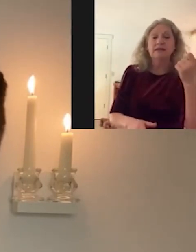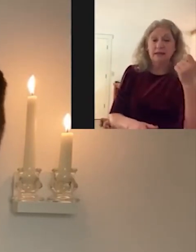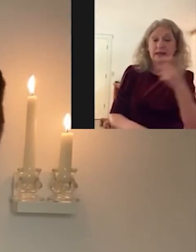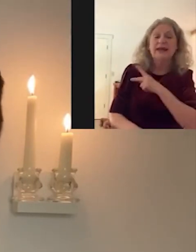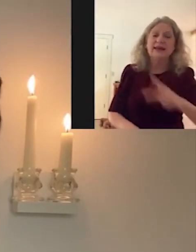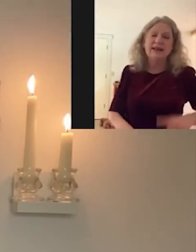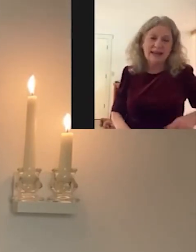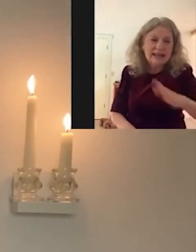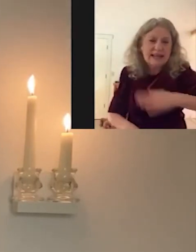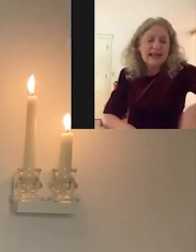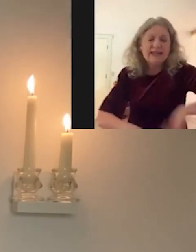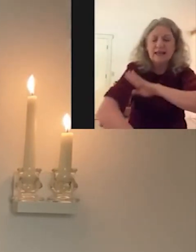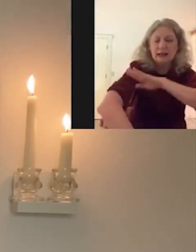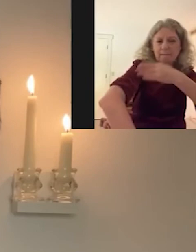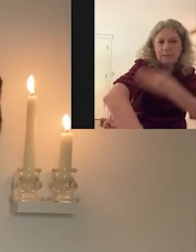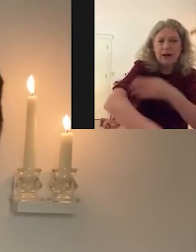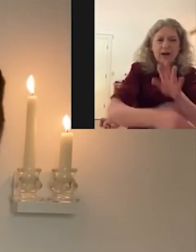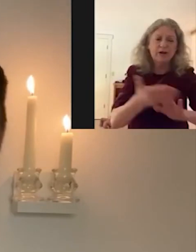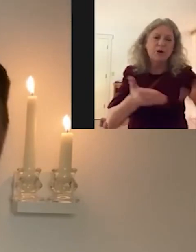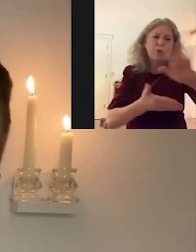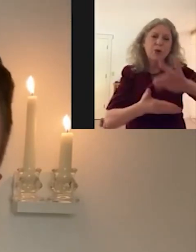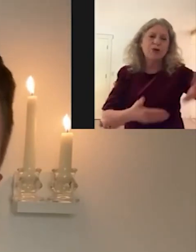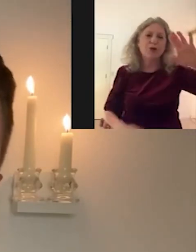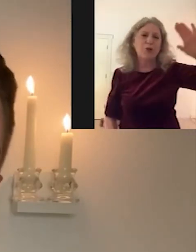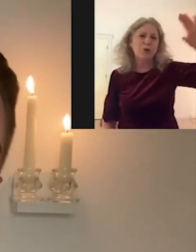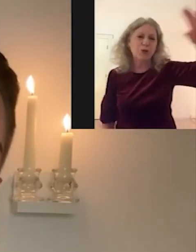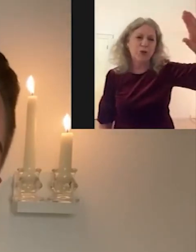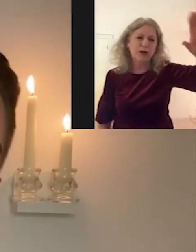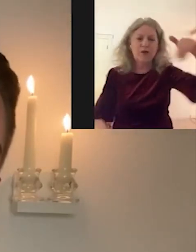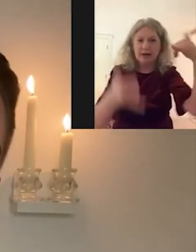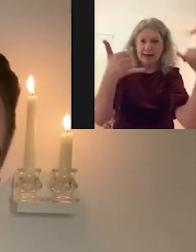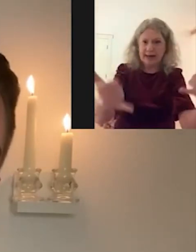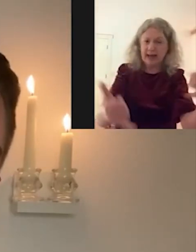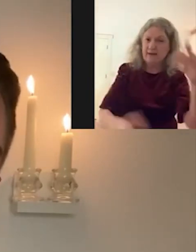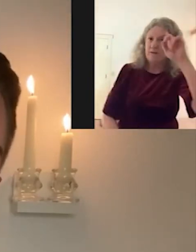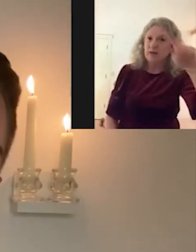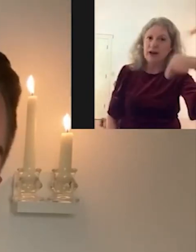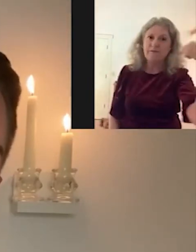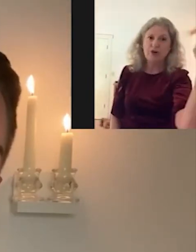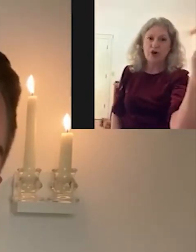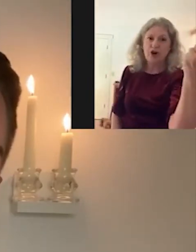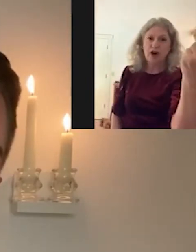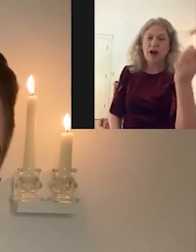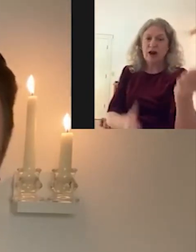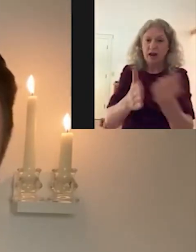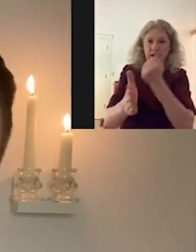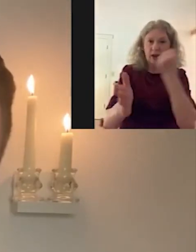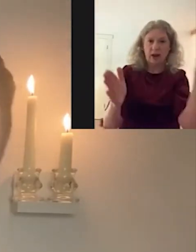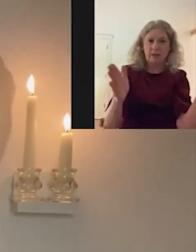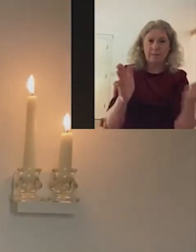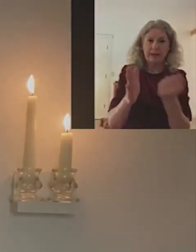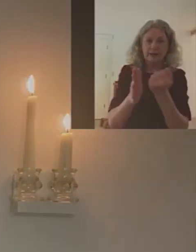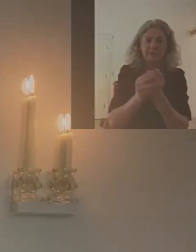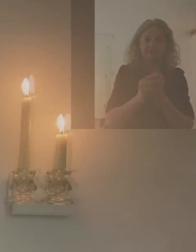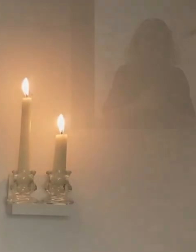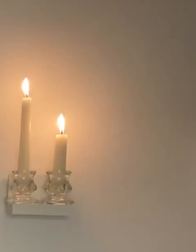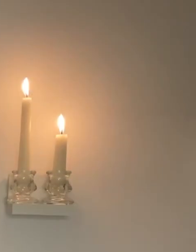power and the glory are yours, now and forever. Amen.